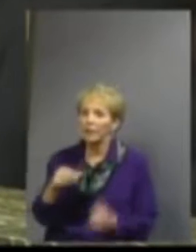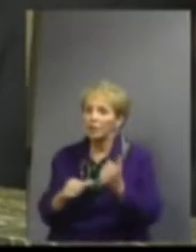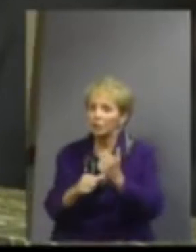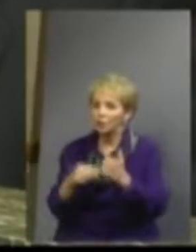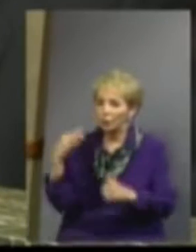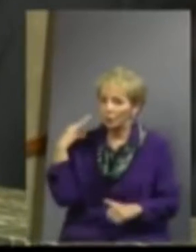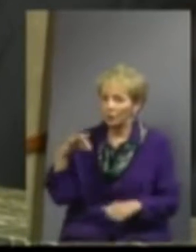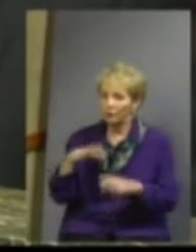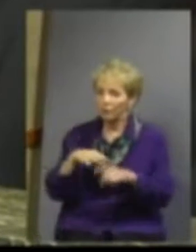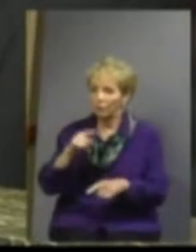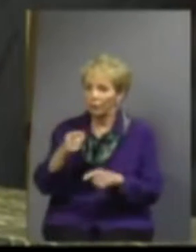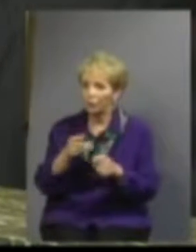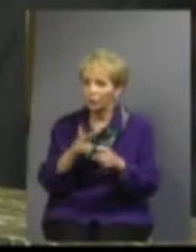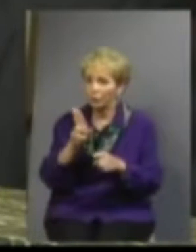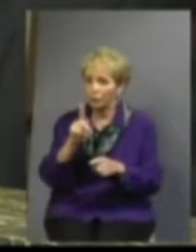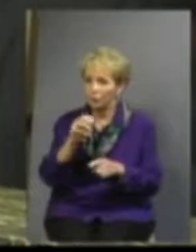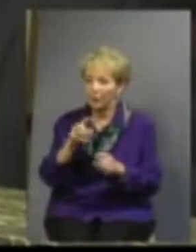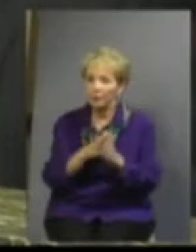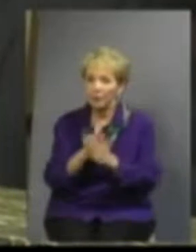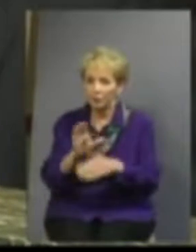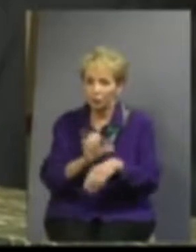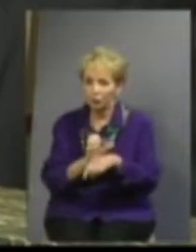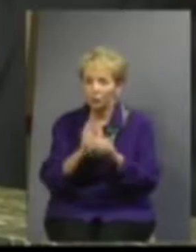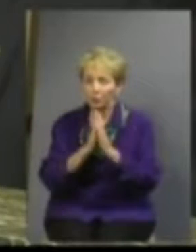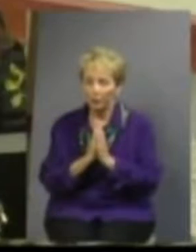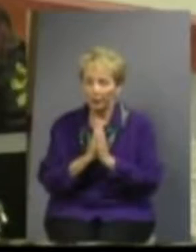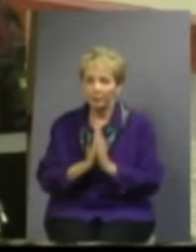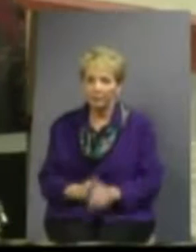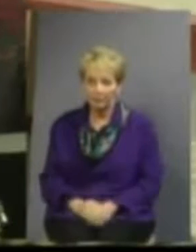with our invocation. Thank you for coming back. Let us pray.